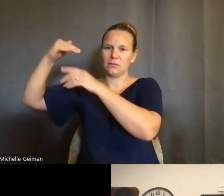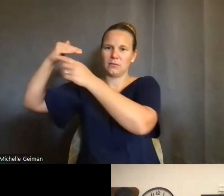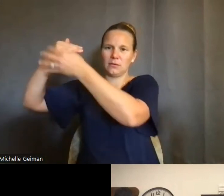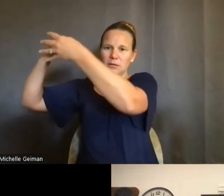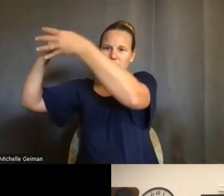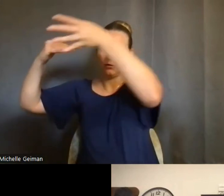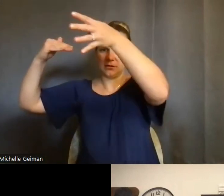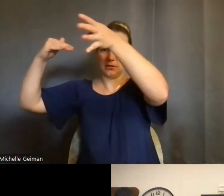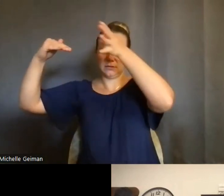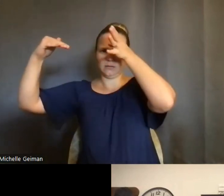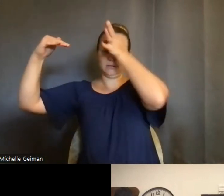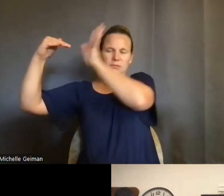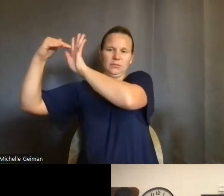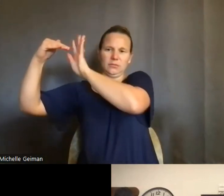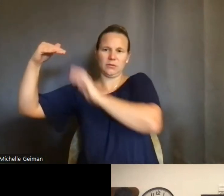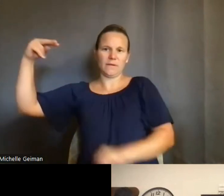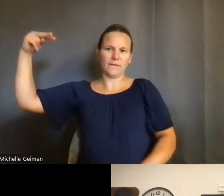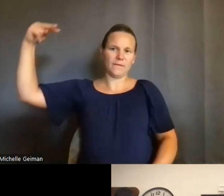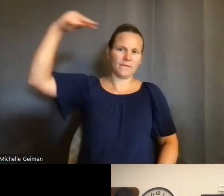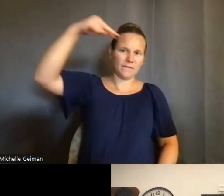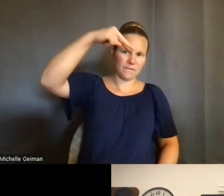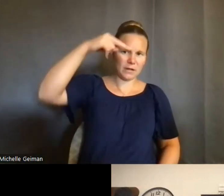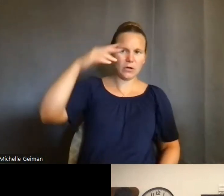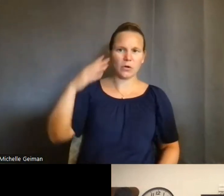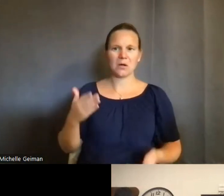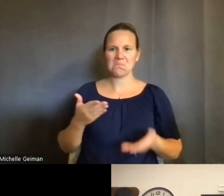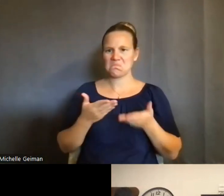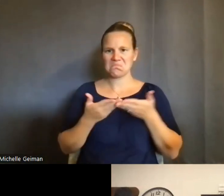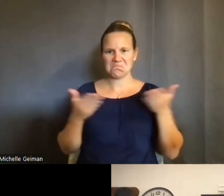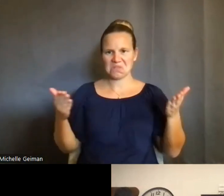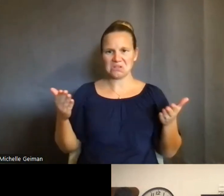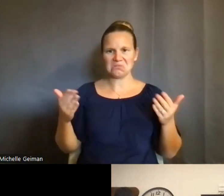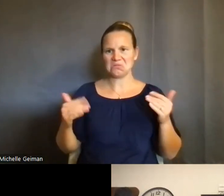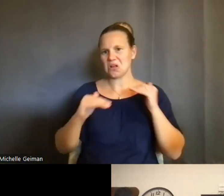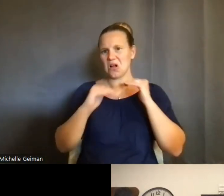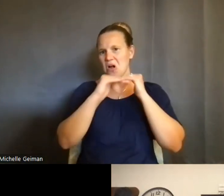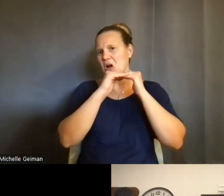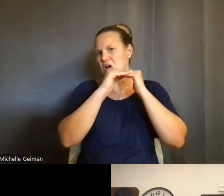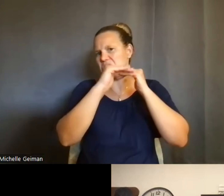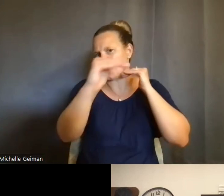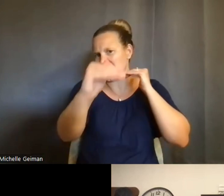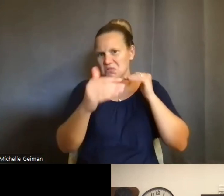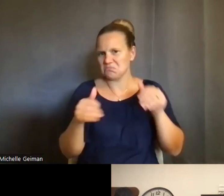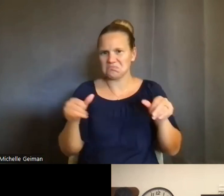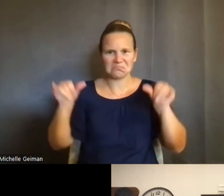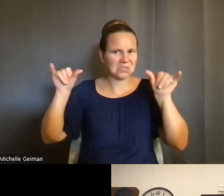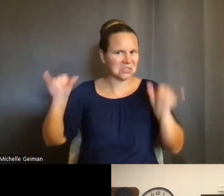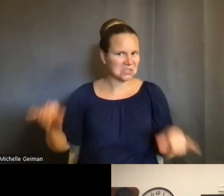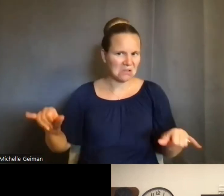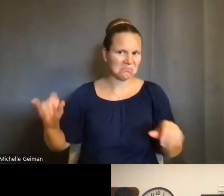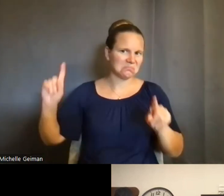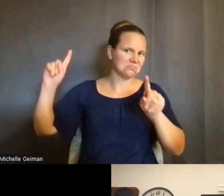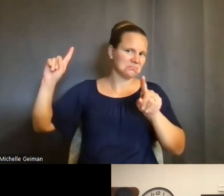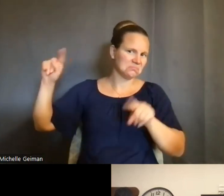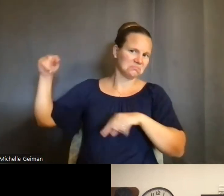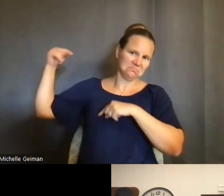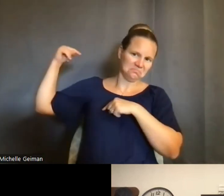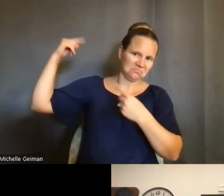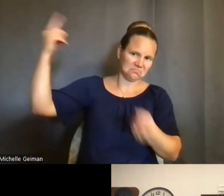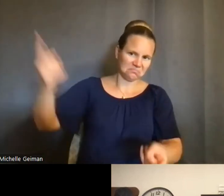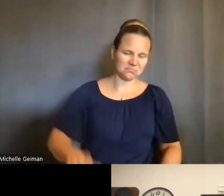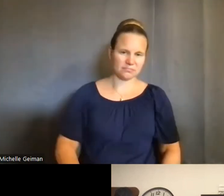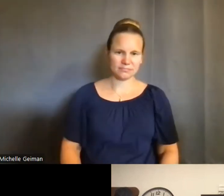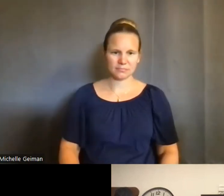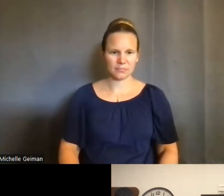and very stable. That's a great way to end it, because teaching is such a noble profession, and we